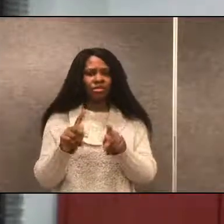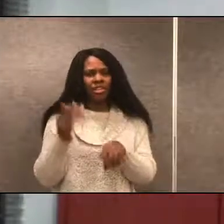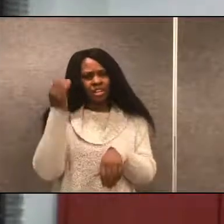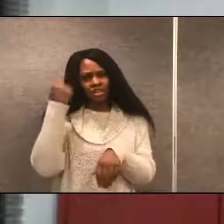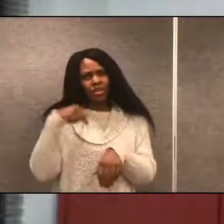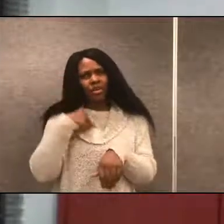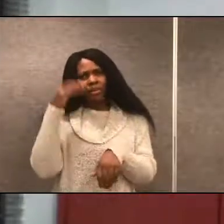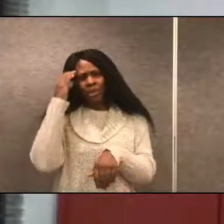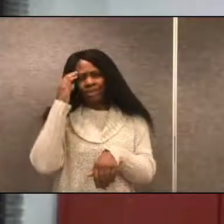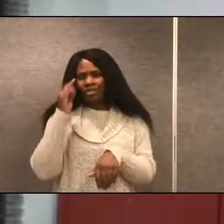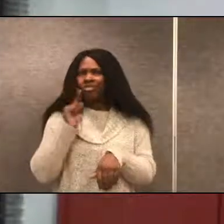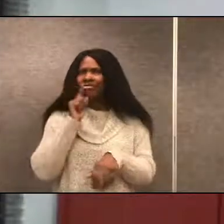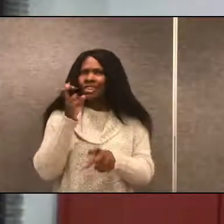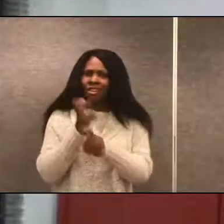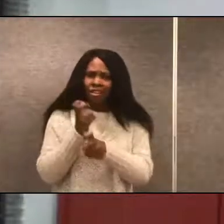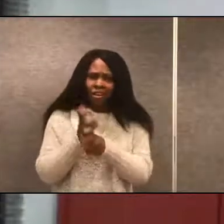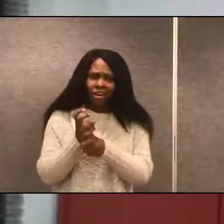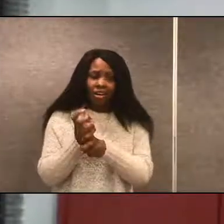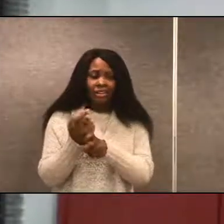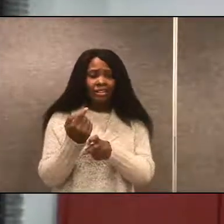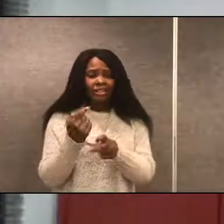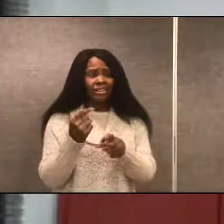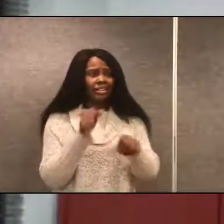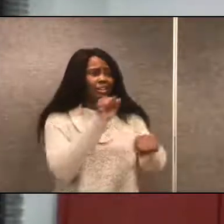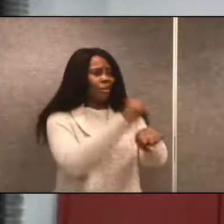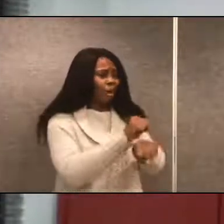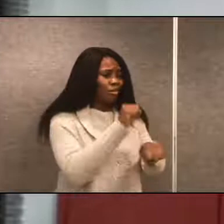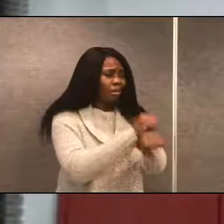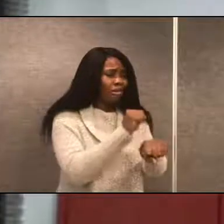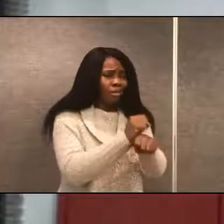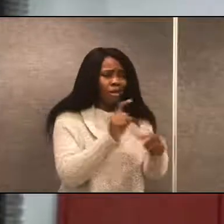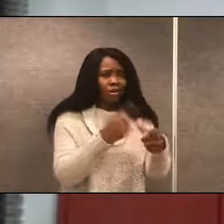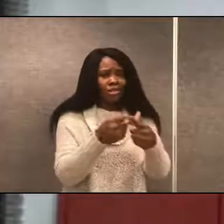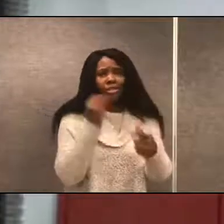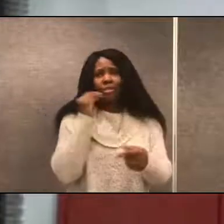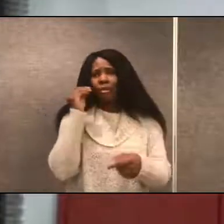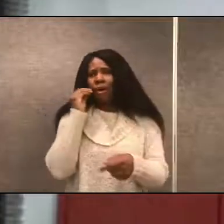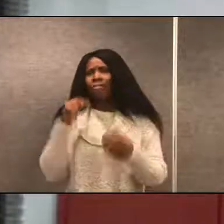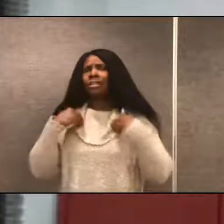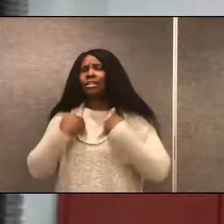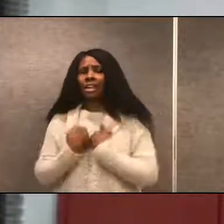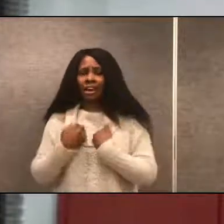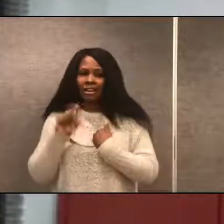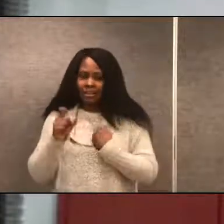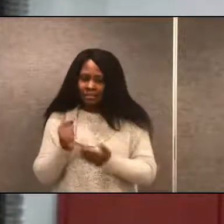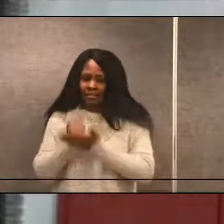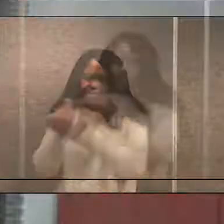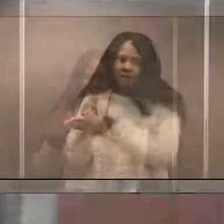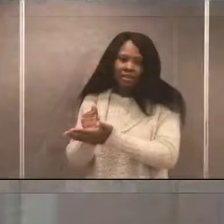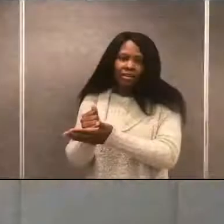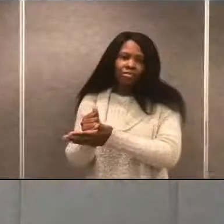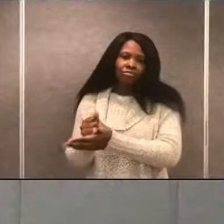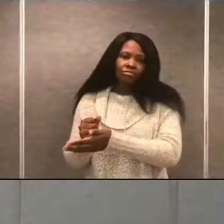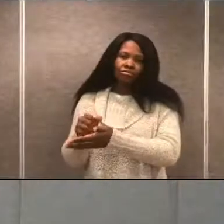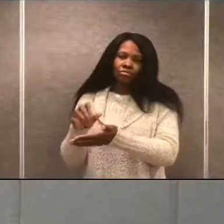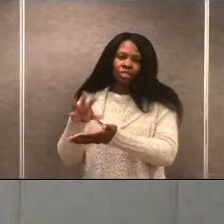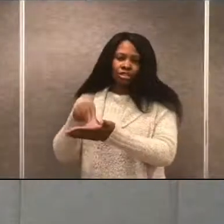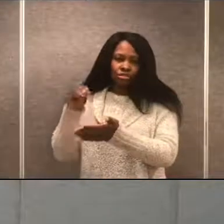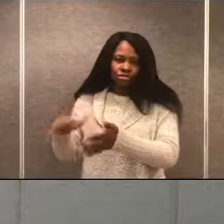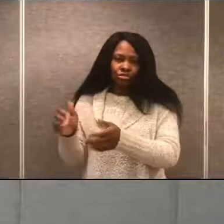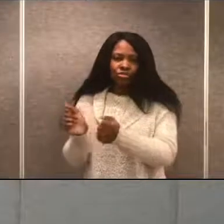tired and they come home and then they got to work again because they got to help their child with their work at home as well. Yeah. But, you